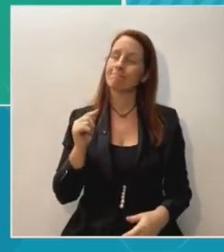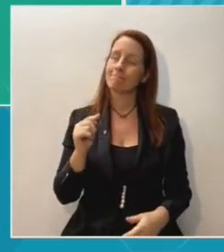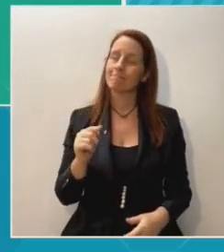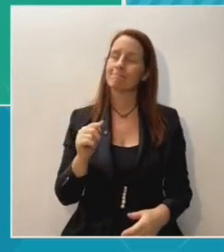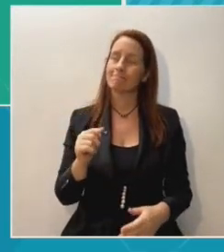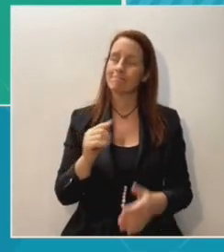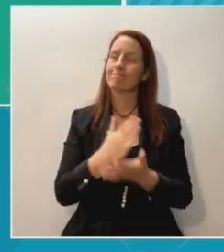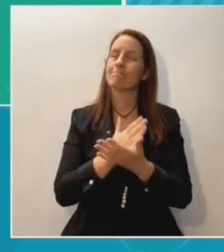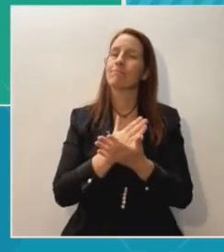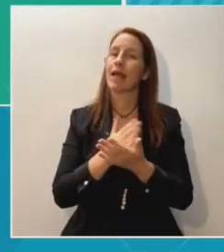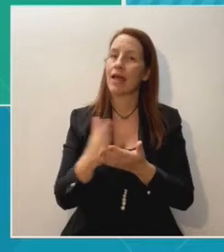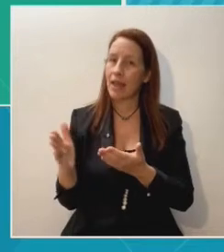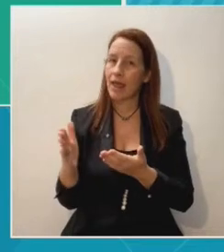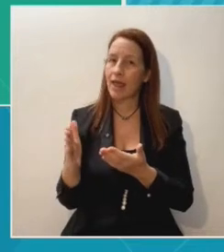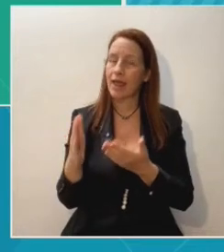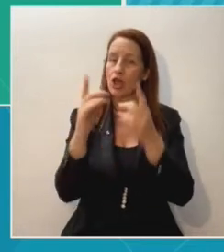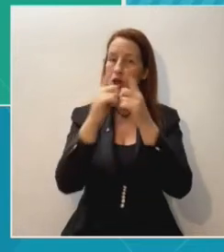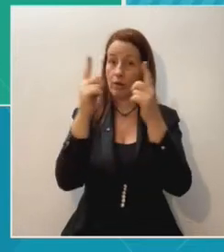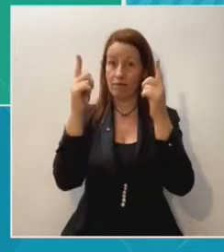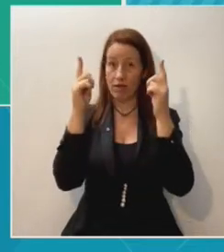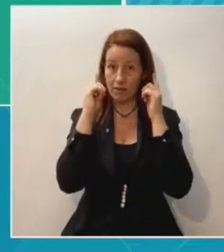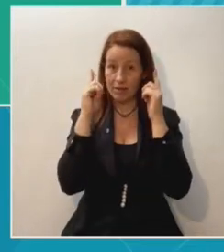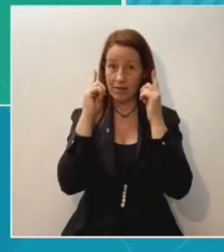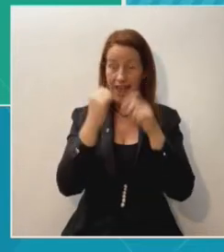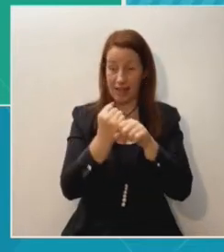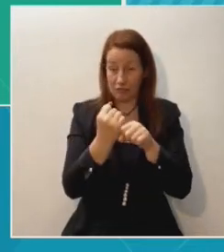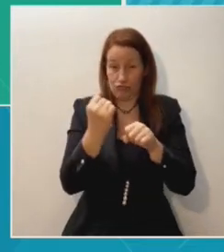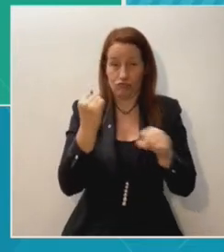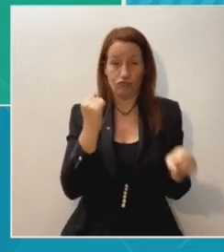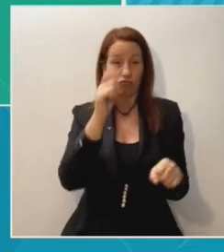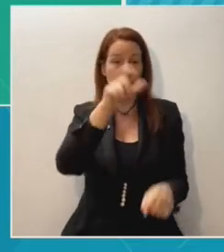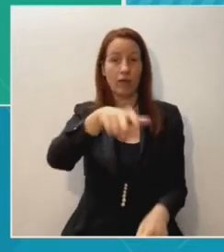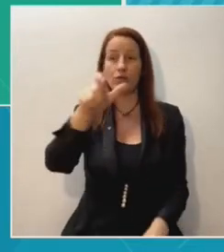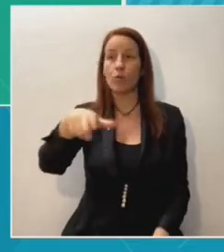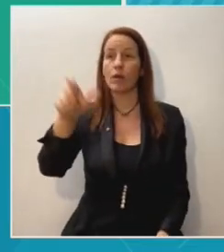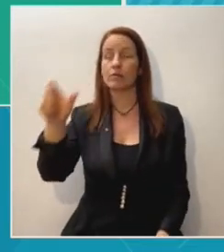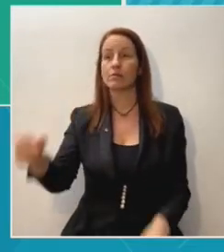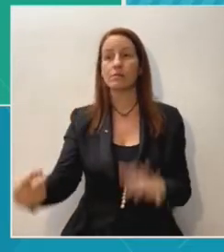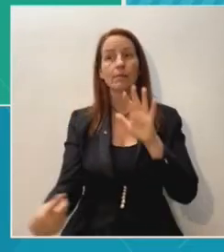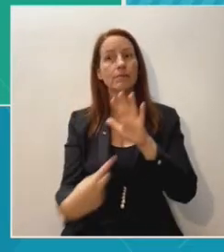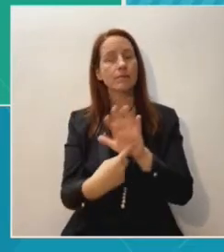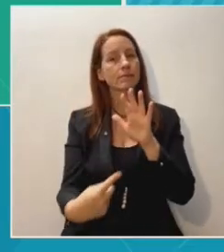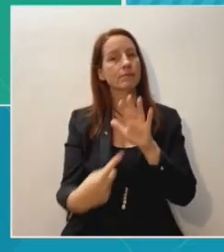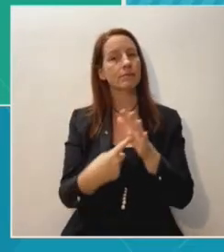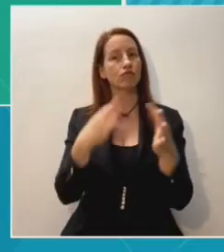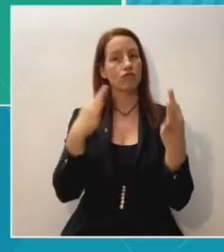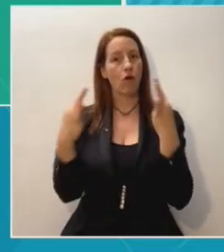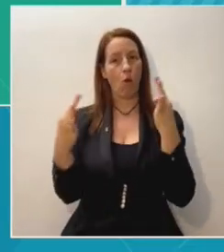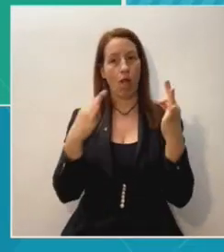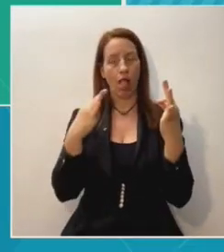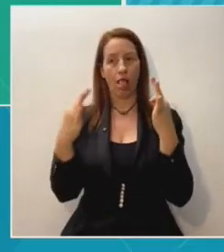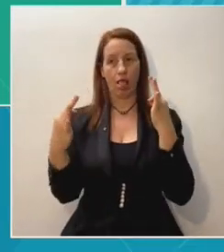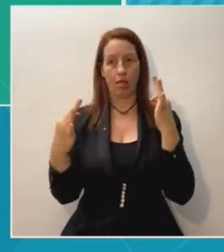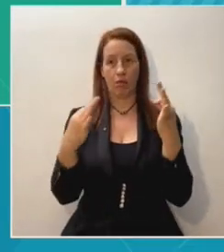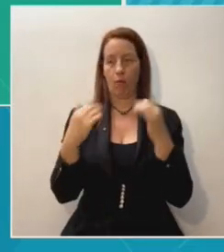university and our graduates have a significant role to play in addressing the challenges that we all face.